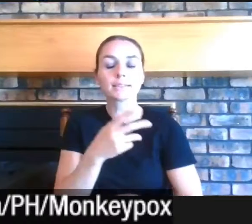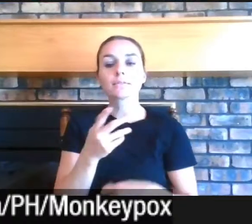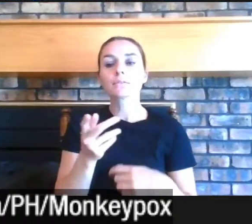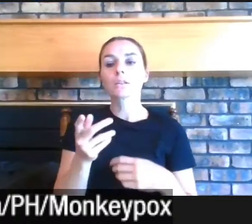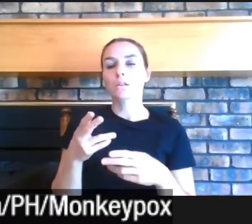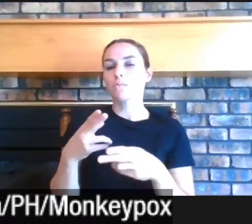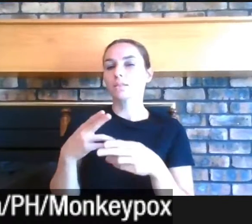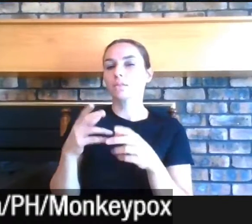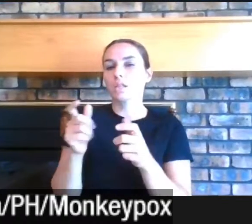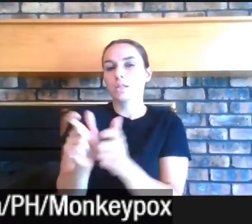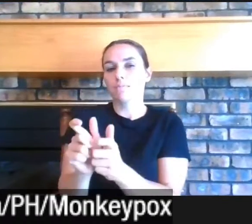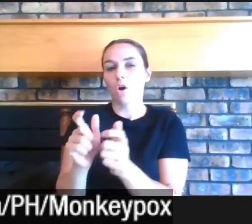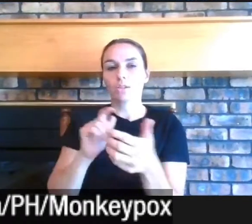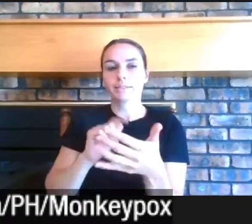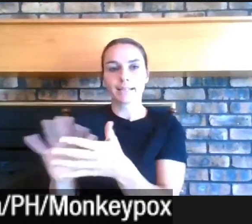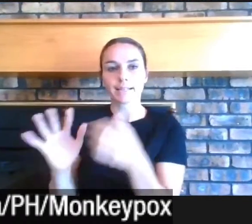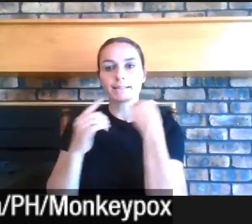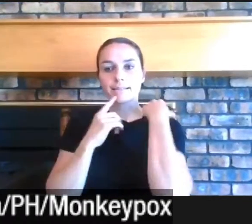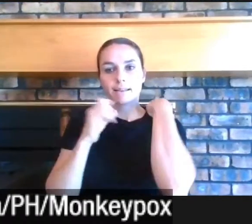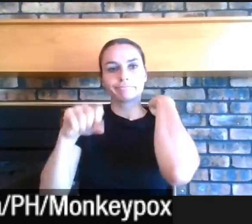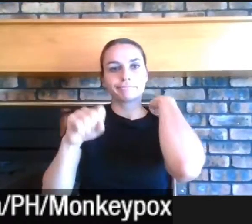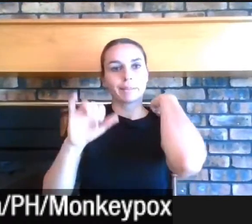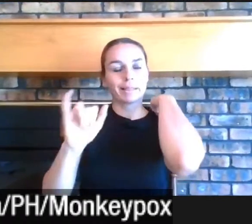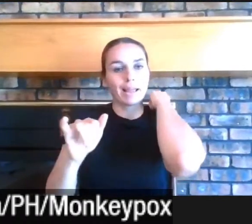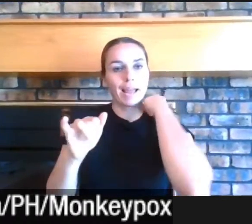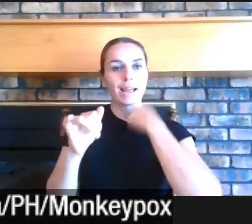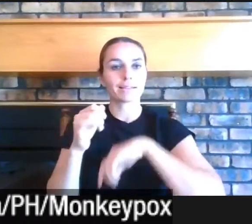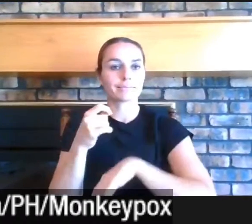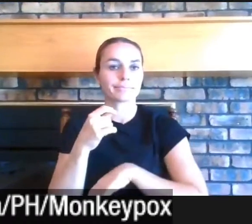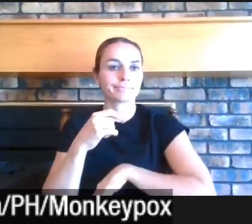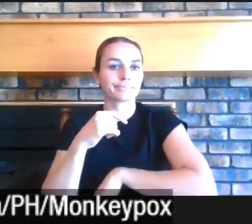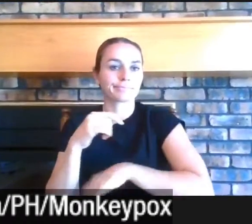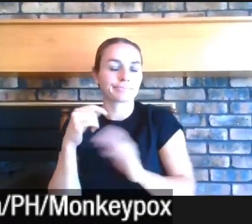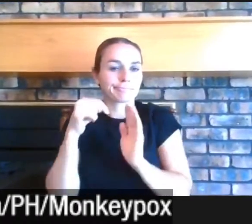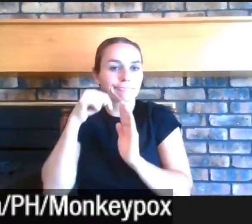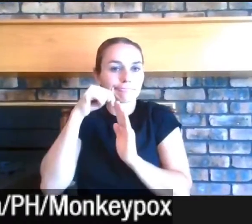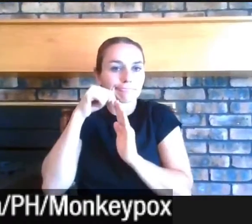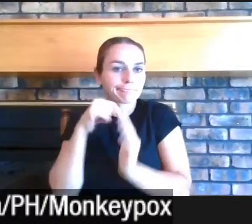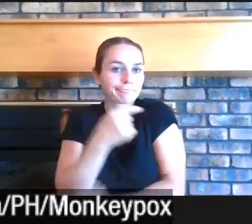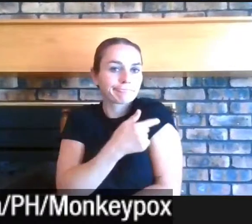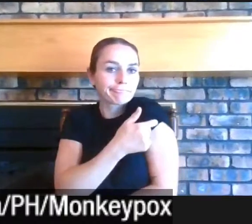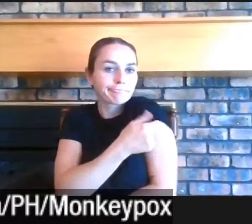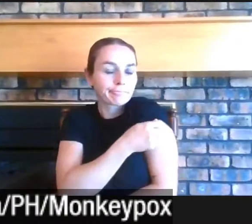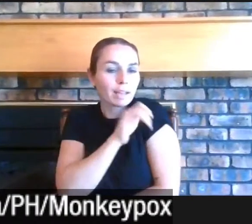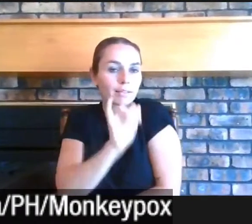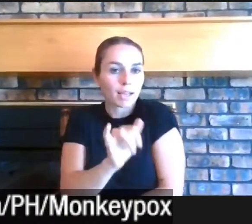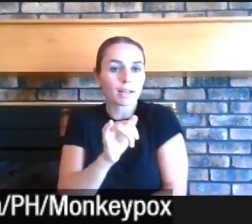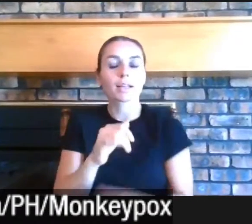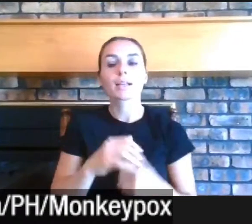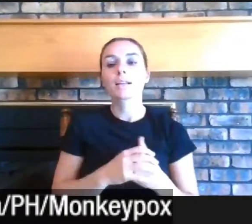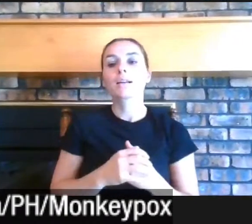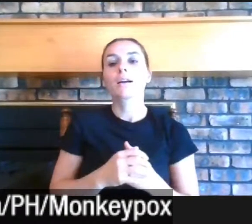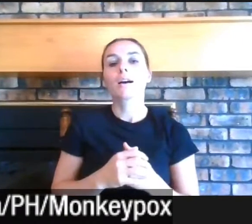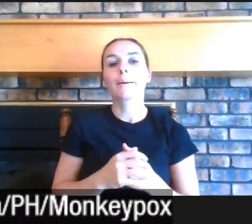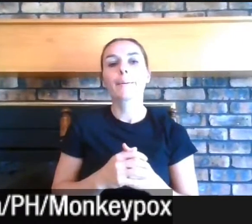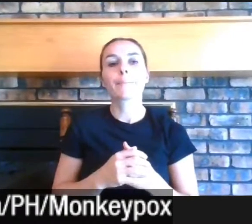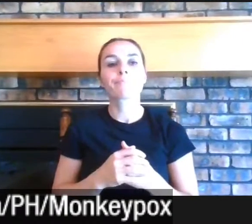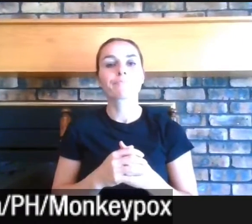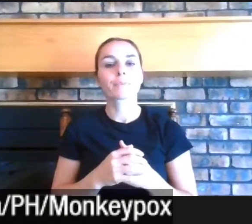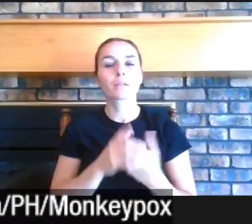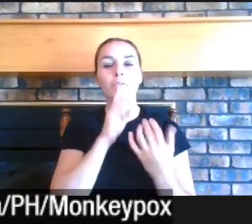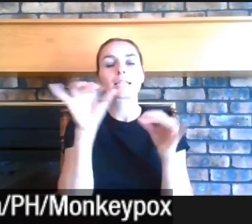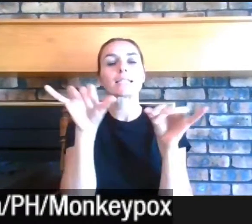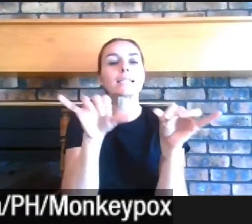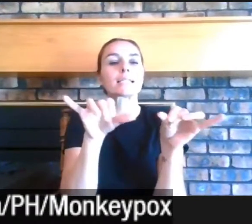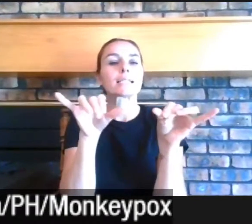that intradermal delivery of the vaccine at a dose 1/5 that is of a subcutaneous dose offers similar